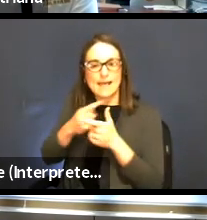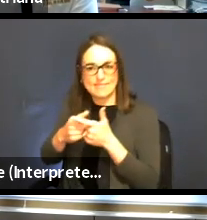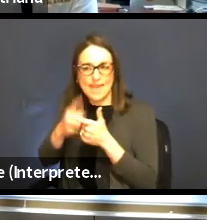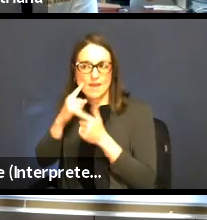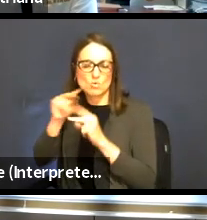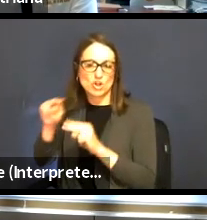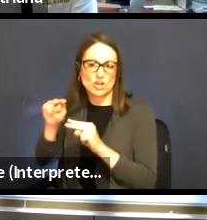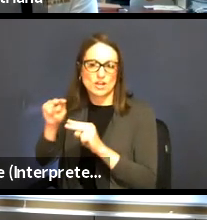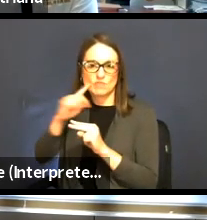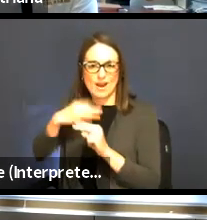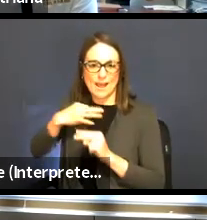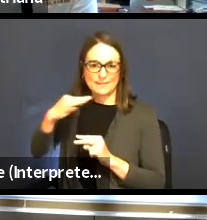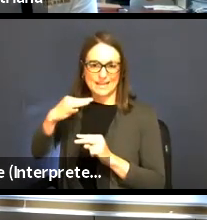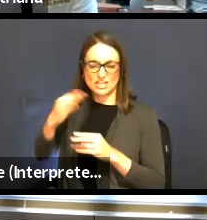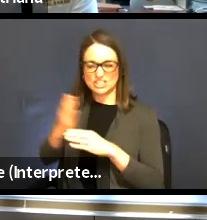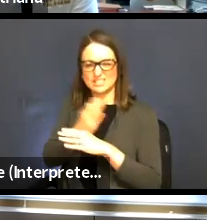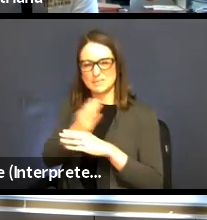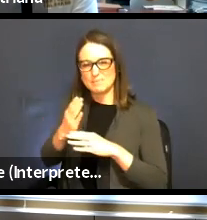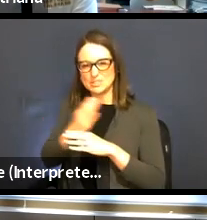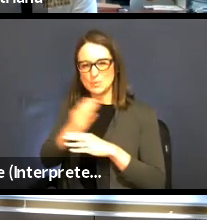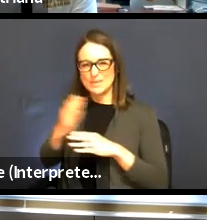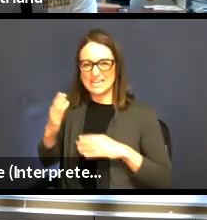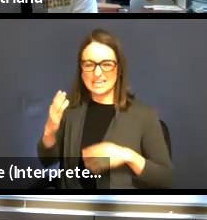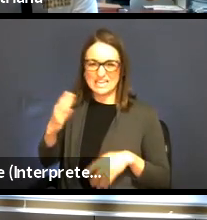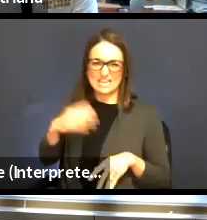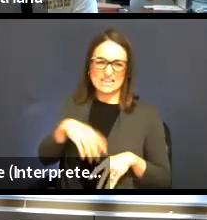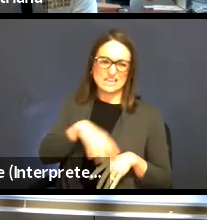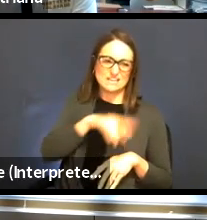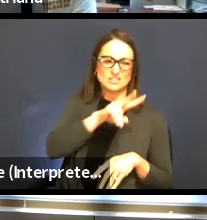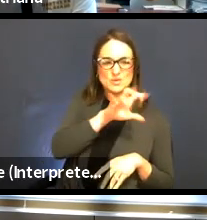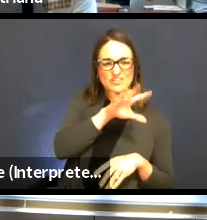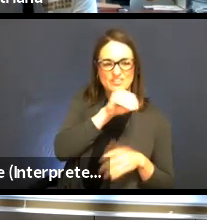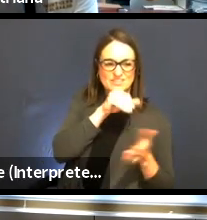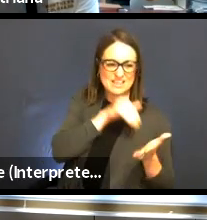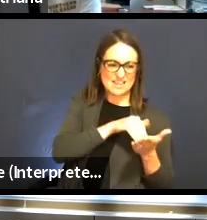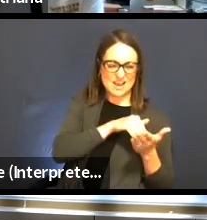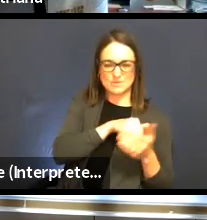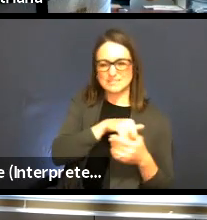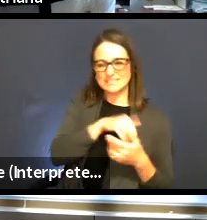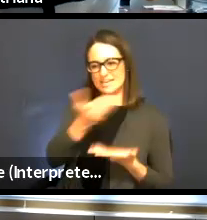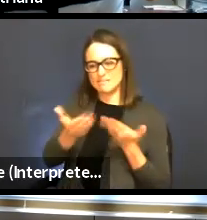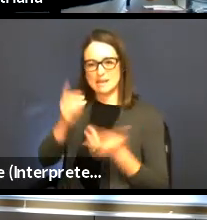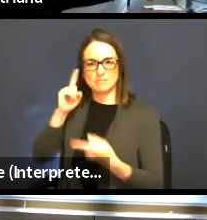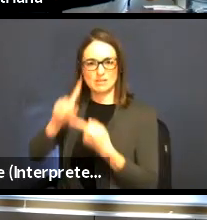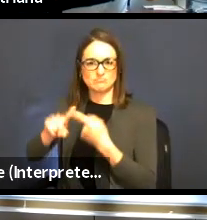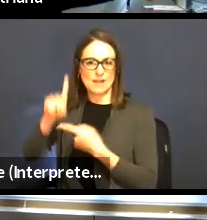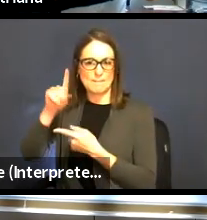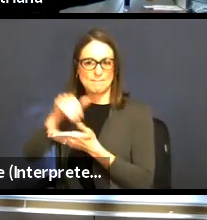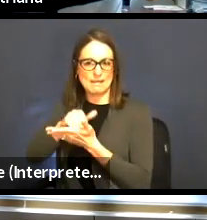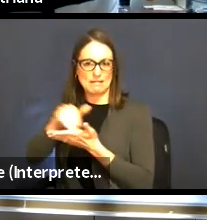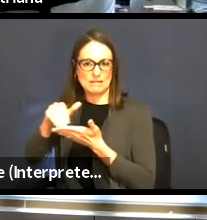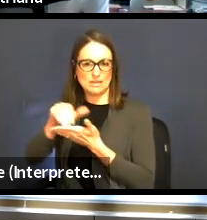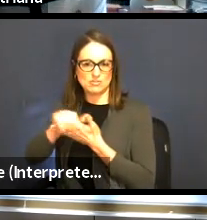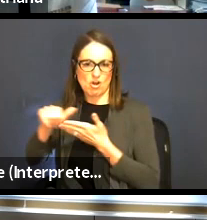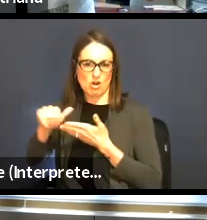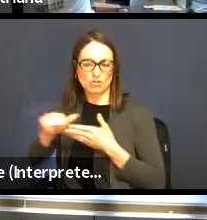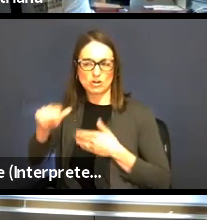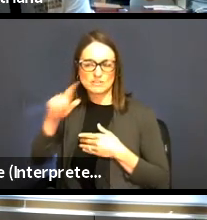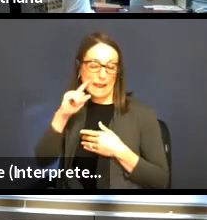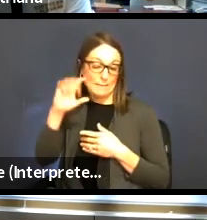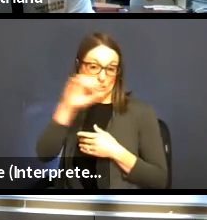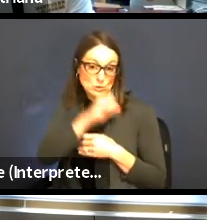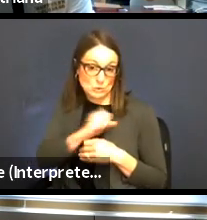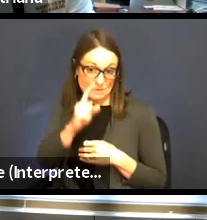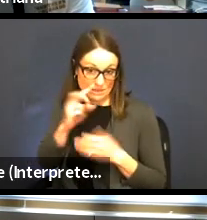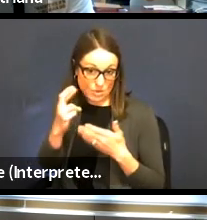somewhere between $250,000 and a couple of $1 million that I'm assuming they'll review and have